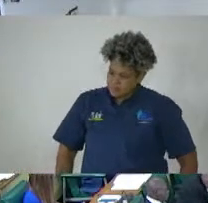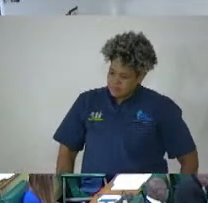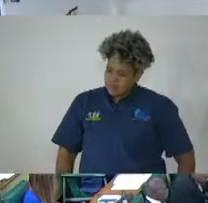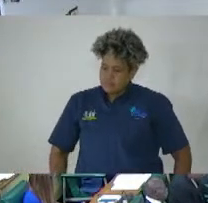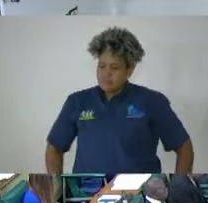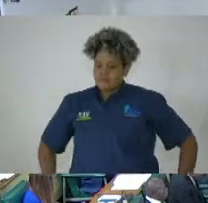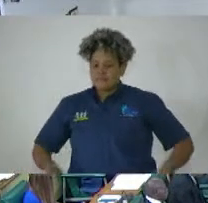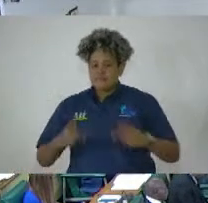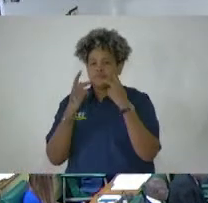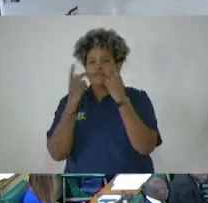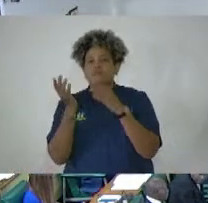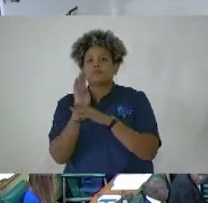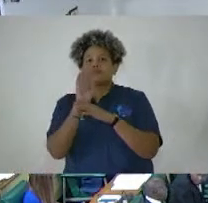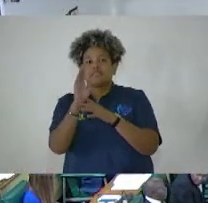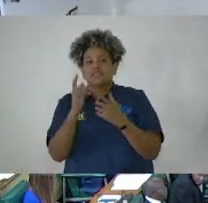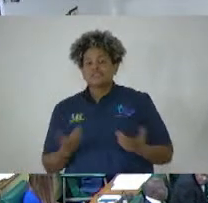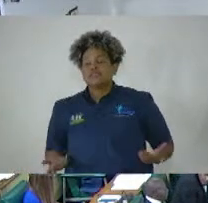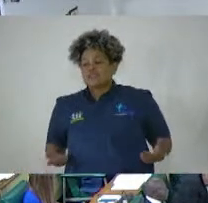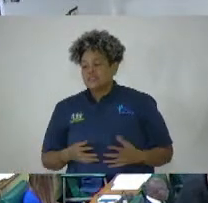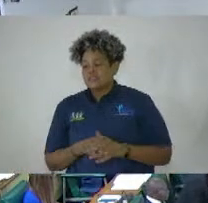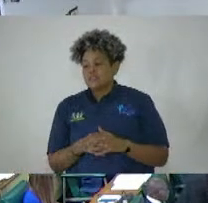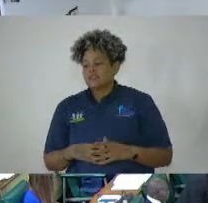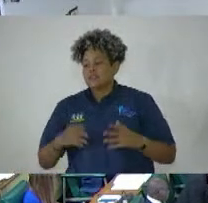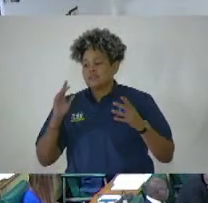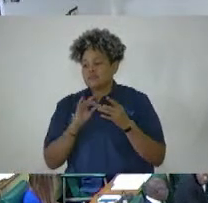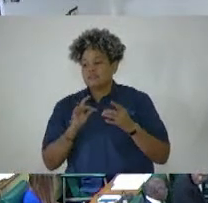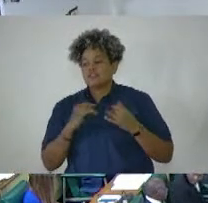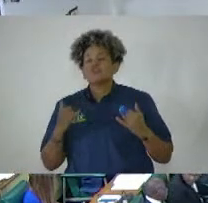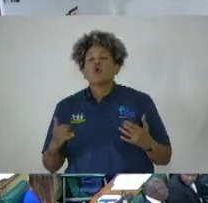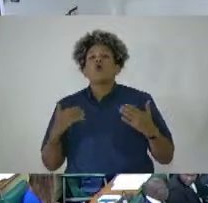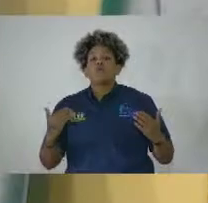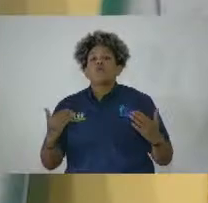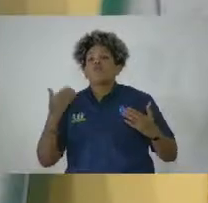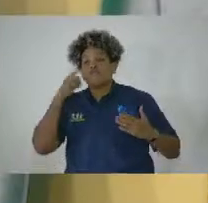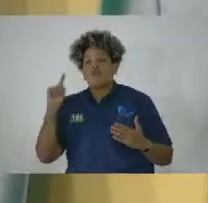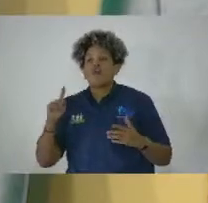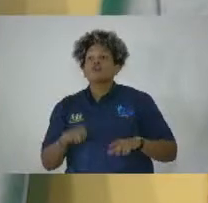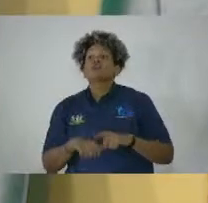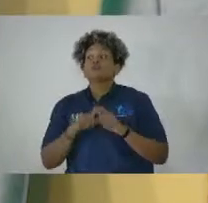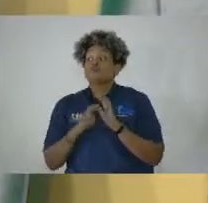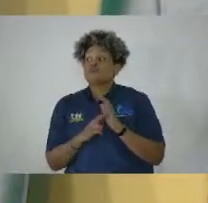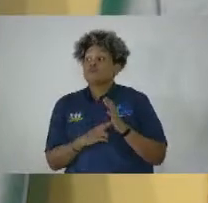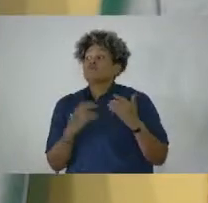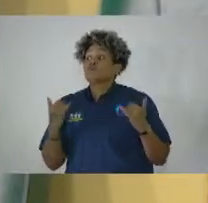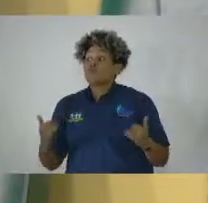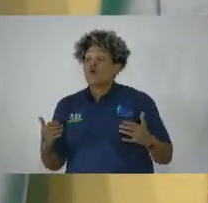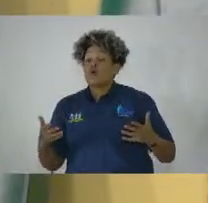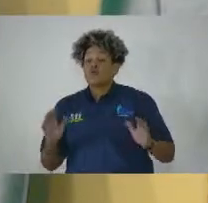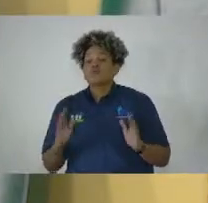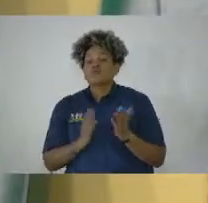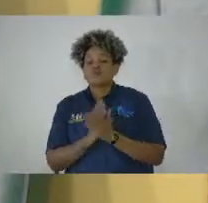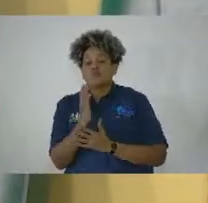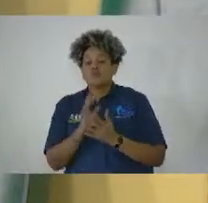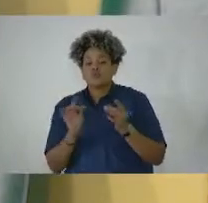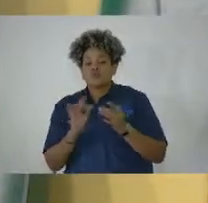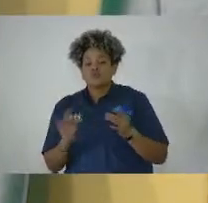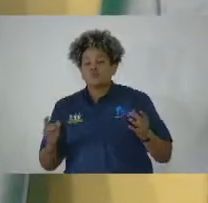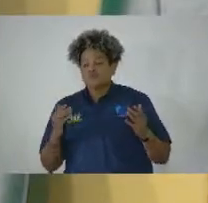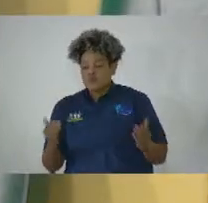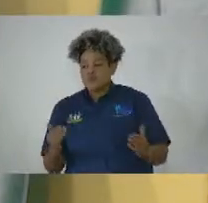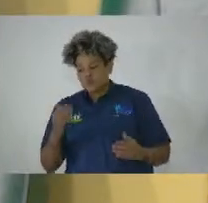Public business. Mr. Speaker, I now move for the suspension of the standing orders to enable me to take